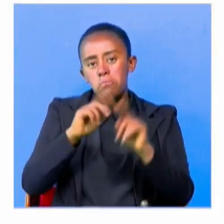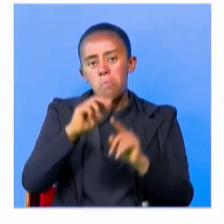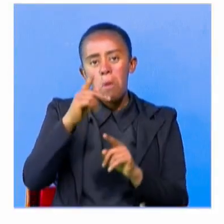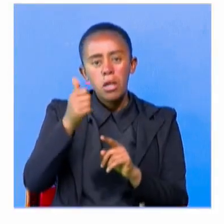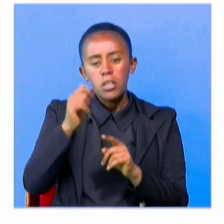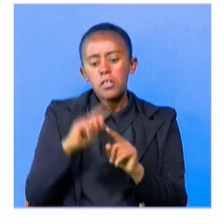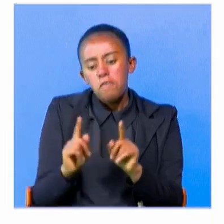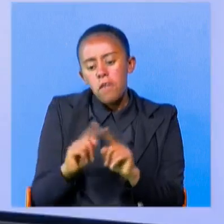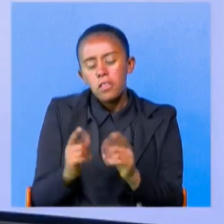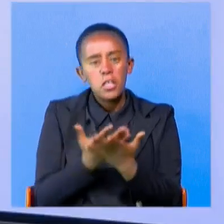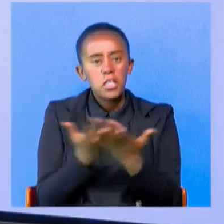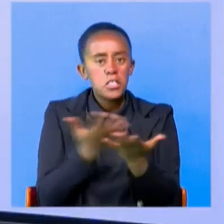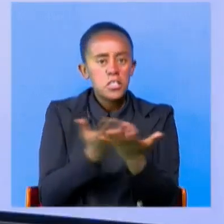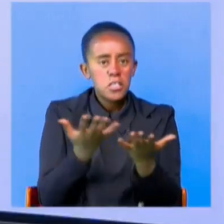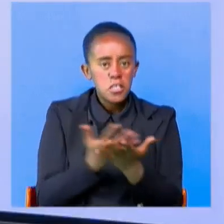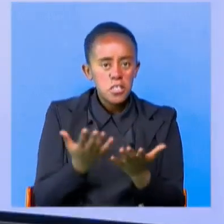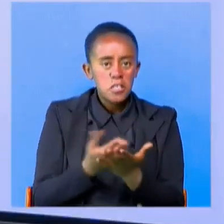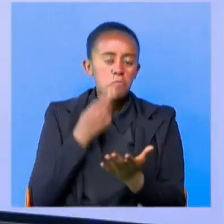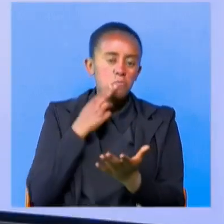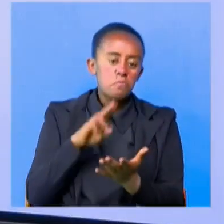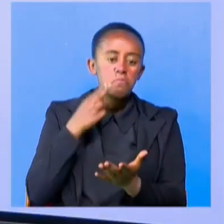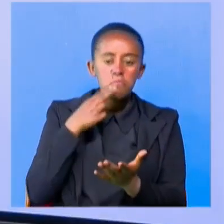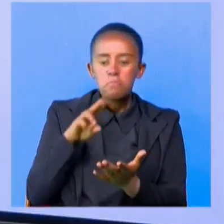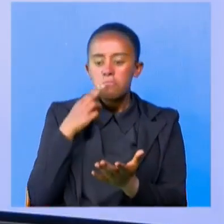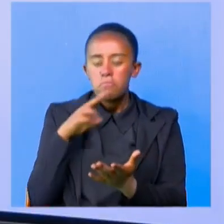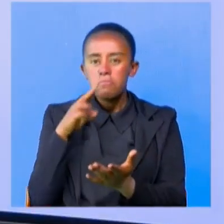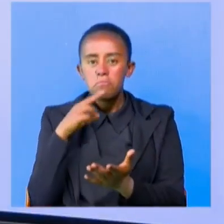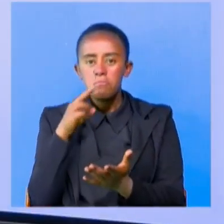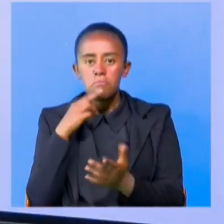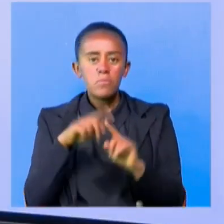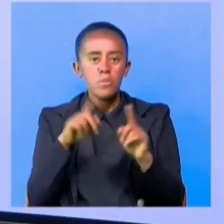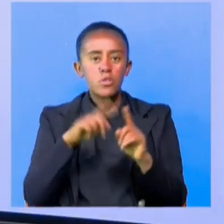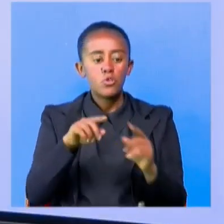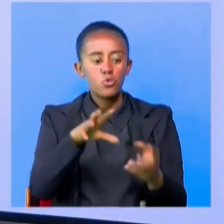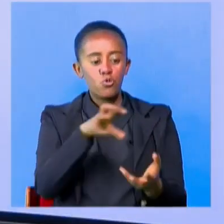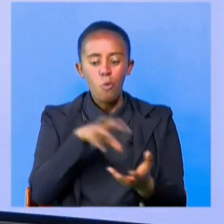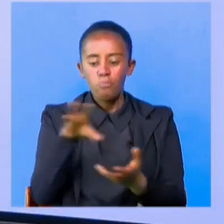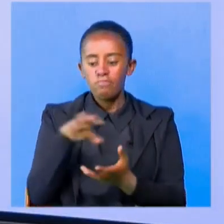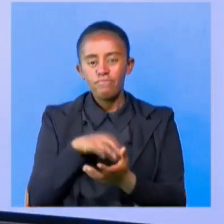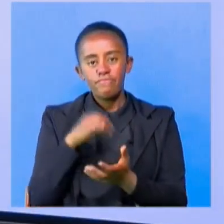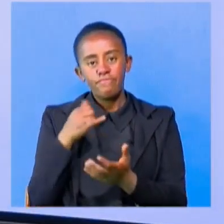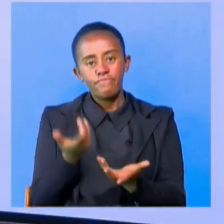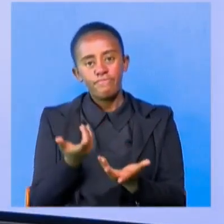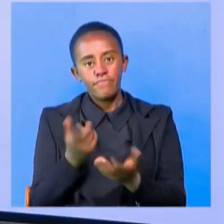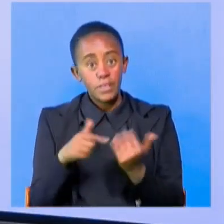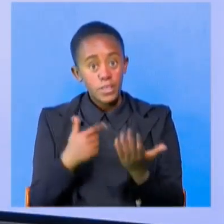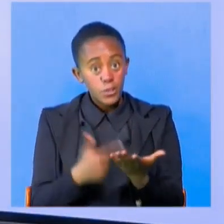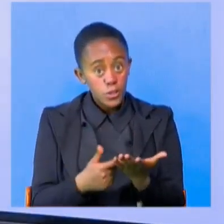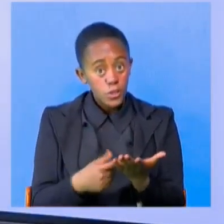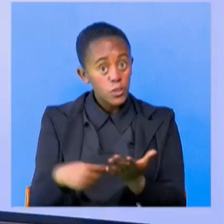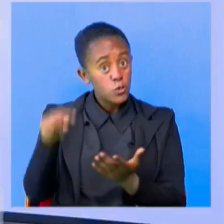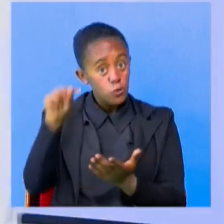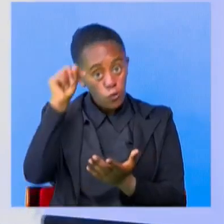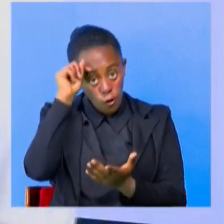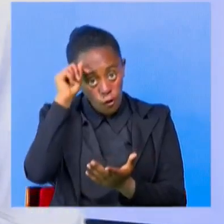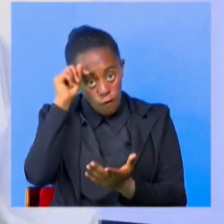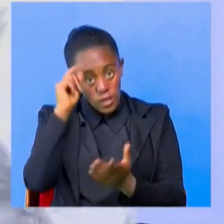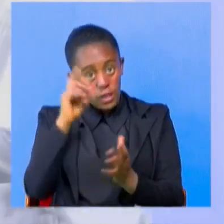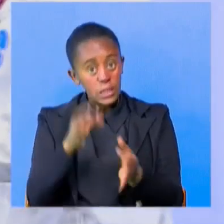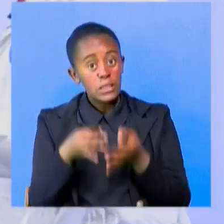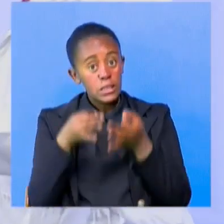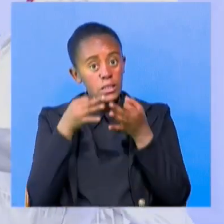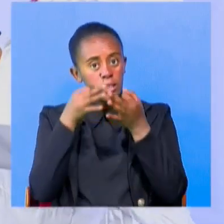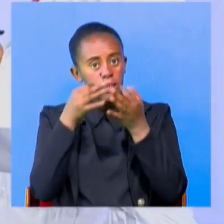items, in order to dispatch for all shop from you. So Tawfiq delivers the